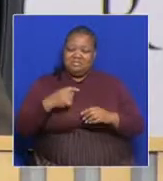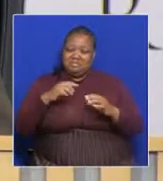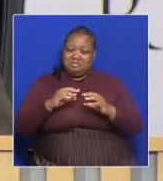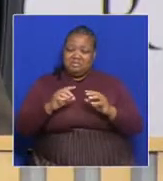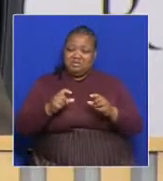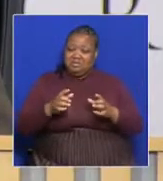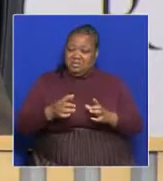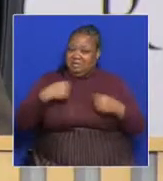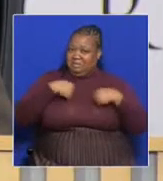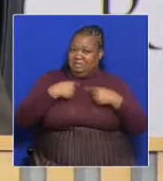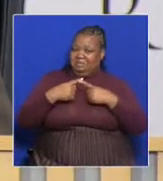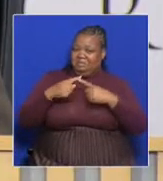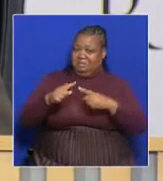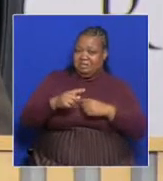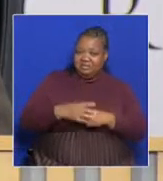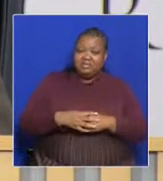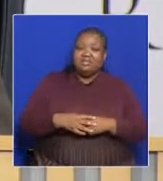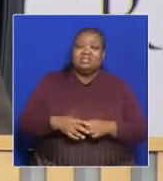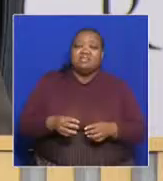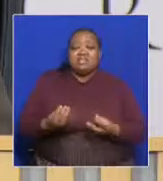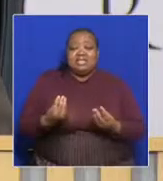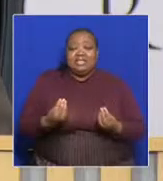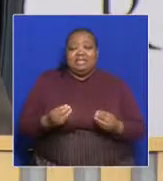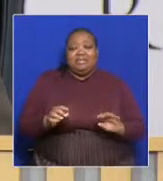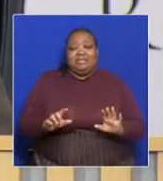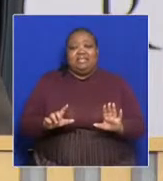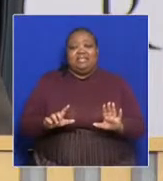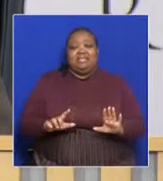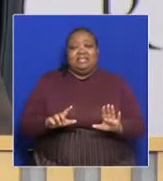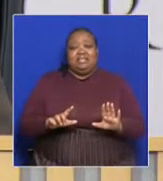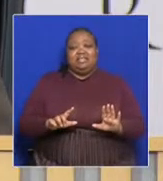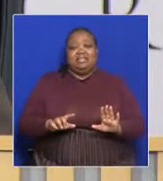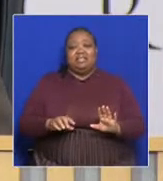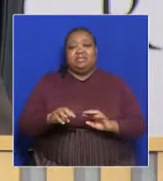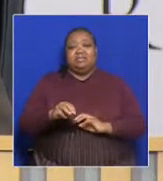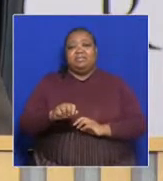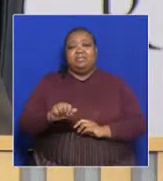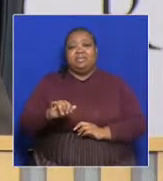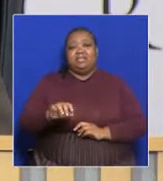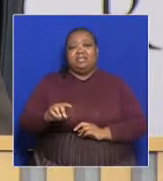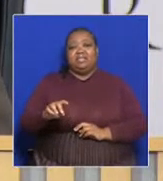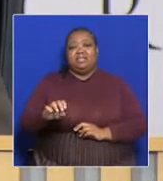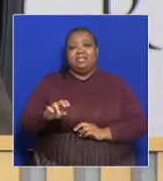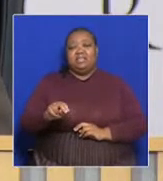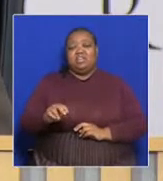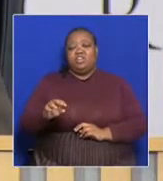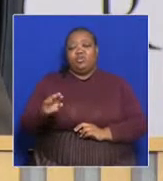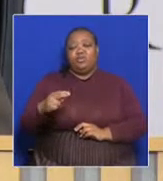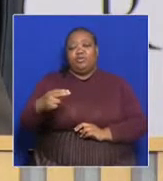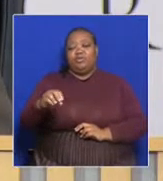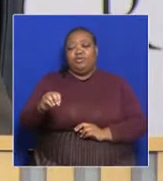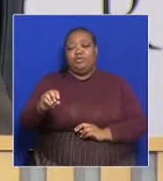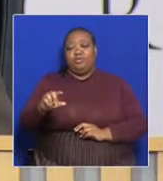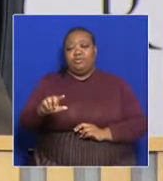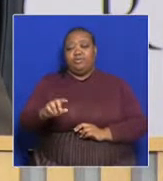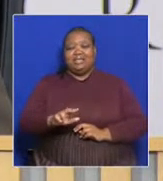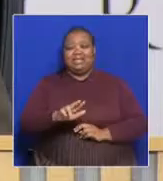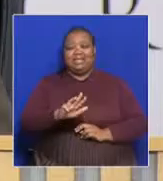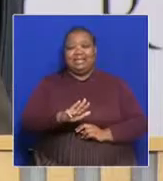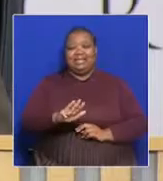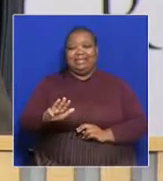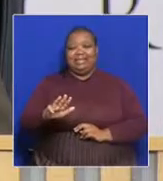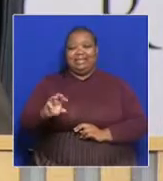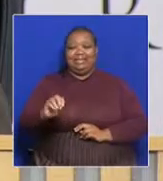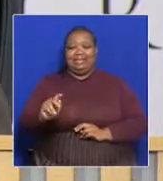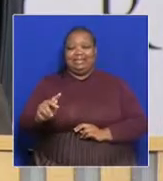7, Maiden Wharf, 999 kilograms. That's the same 999, I think, that